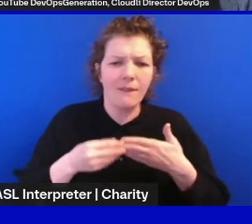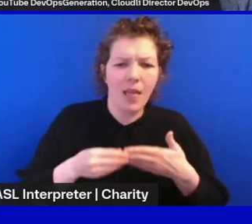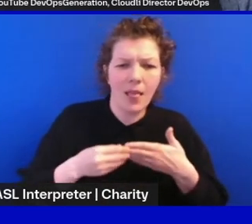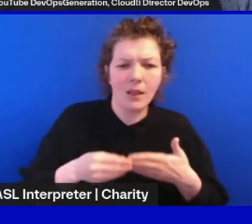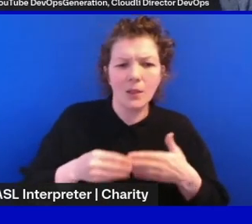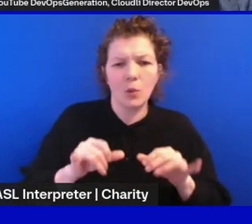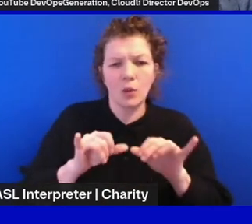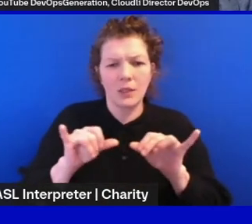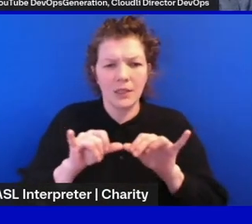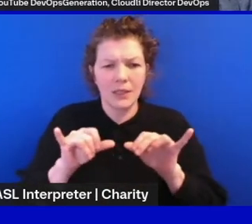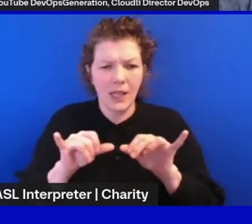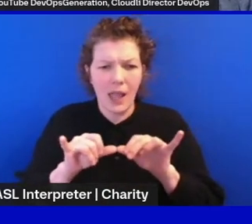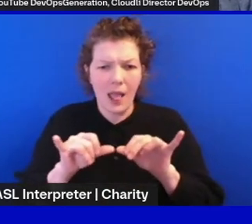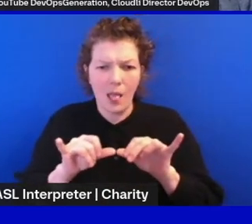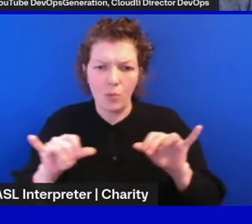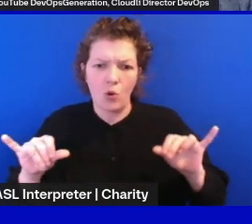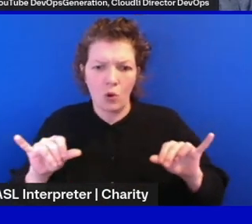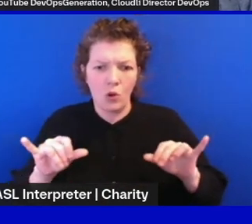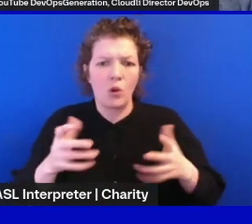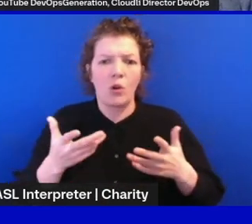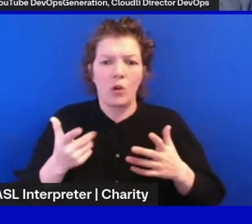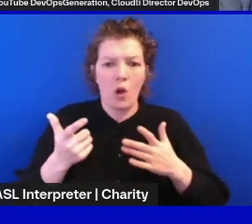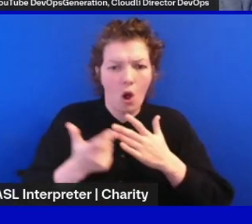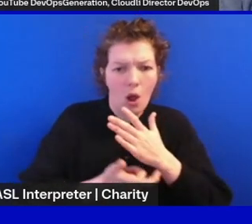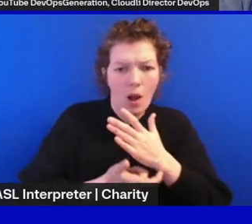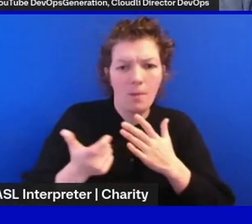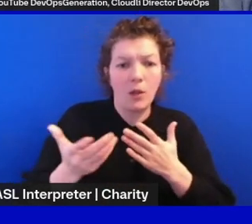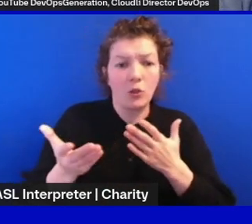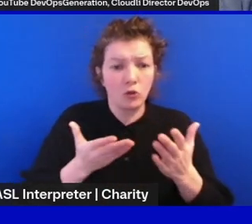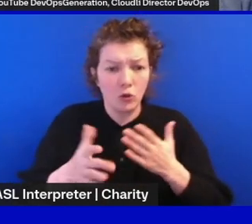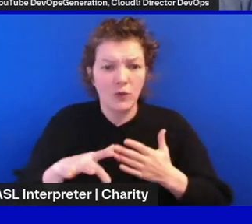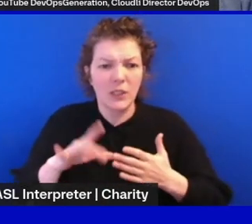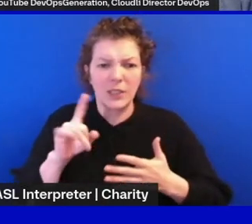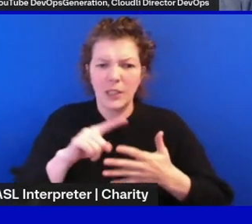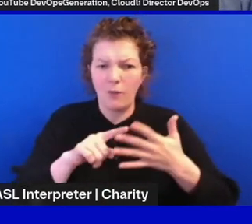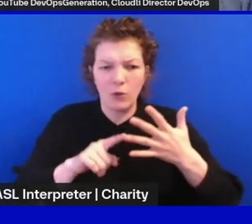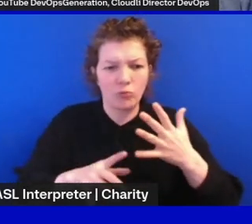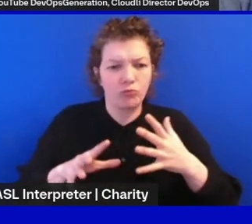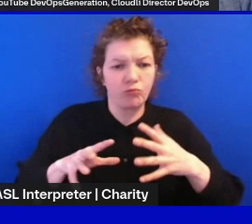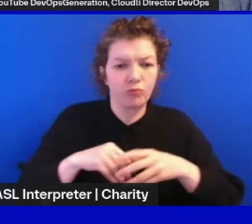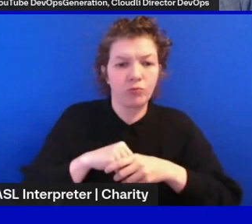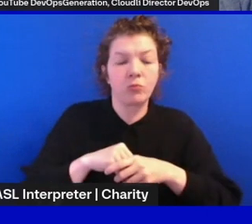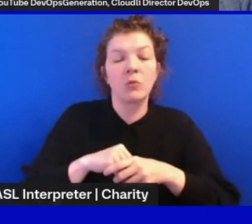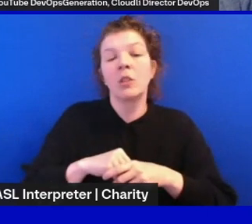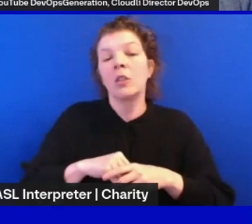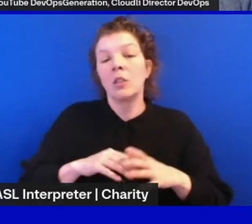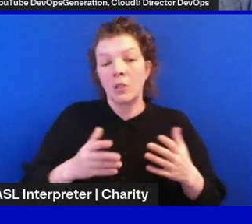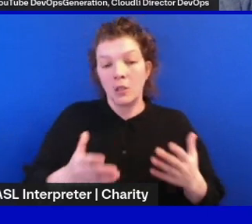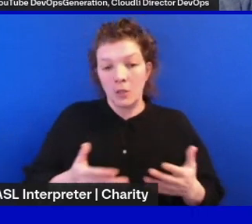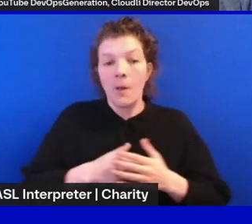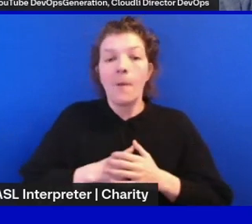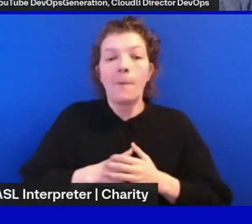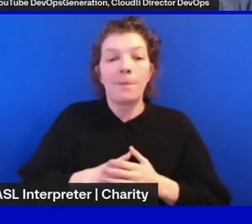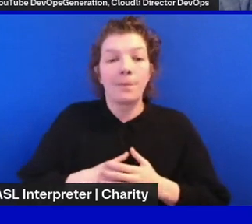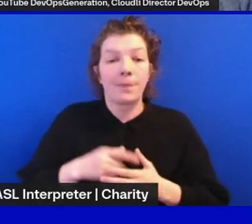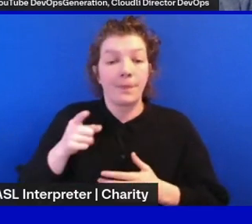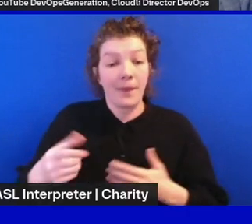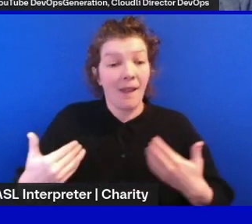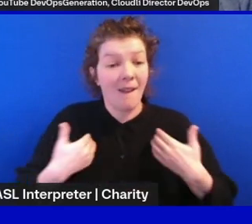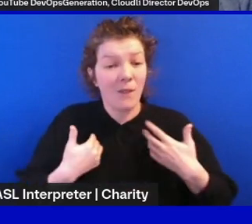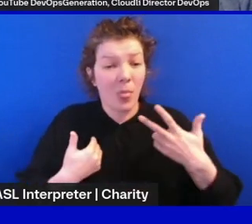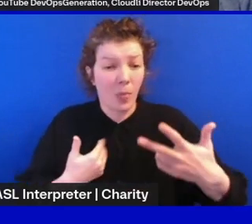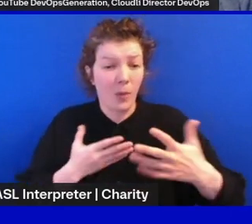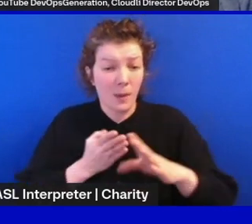does security, and service discovery. Let me put it another way. Hashistack has three main components: